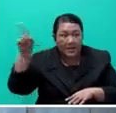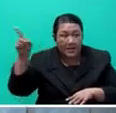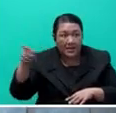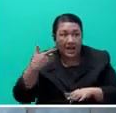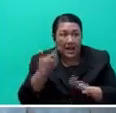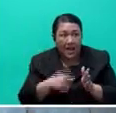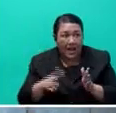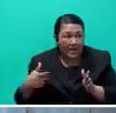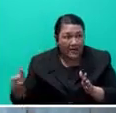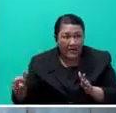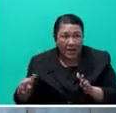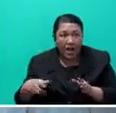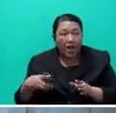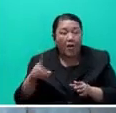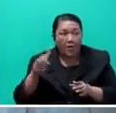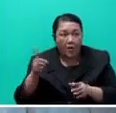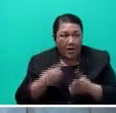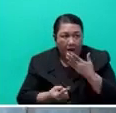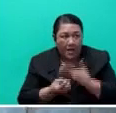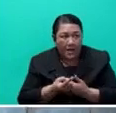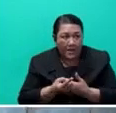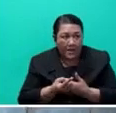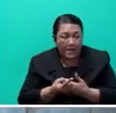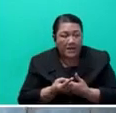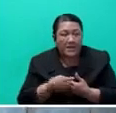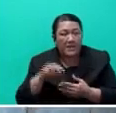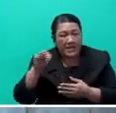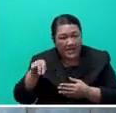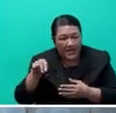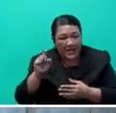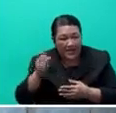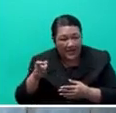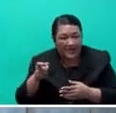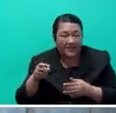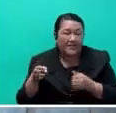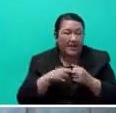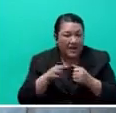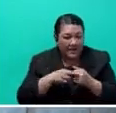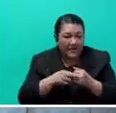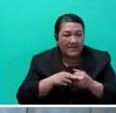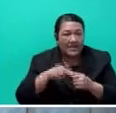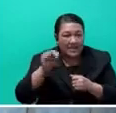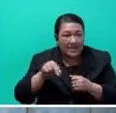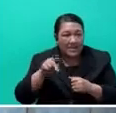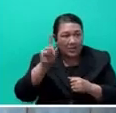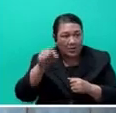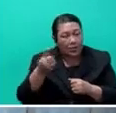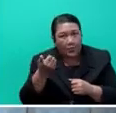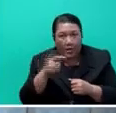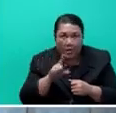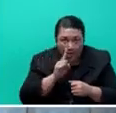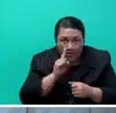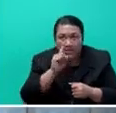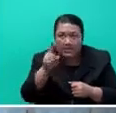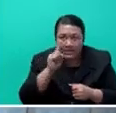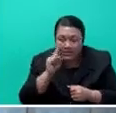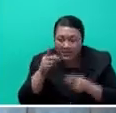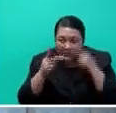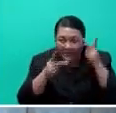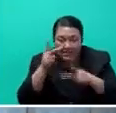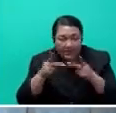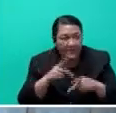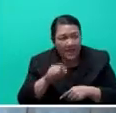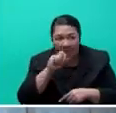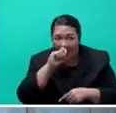facing if they actually have to do a renovation in their building. We have seen the condition of those buildings here. It cannot go in the form that is